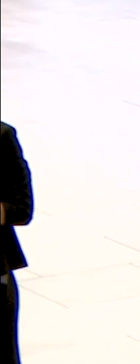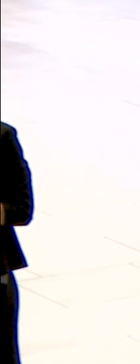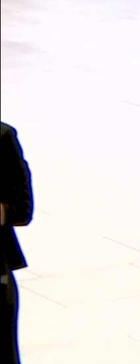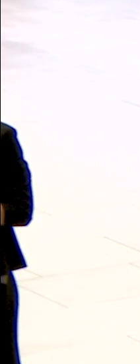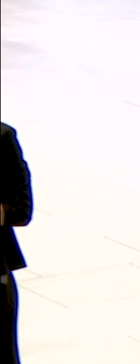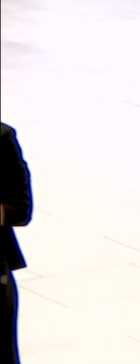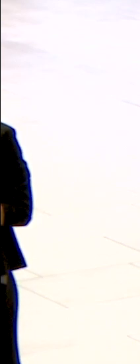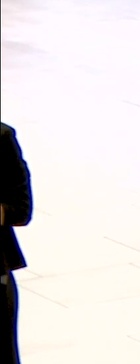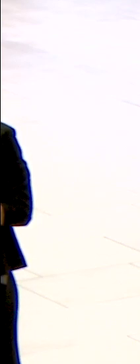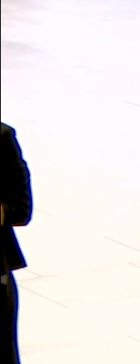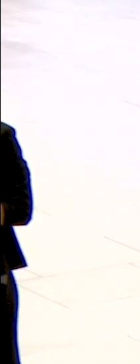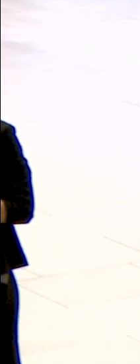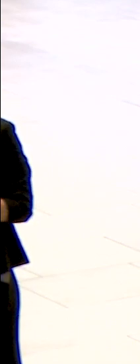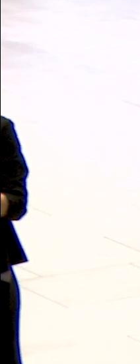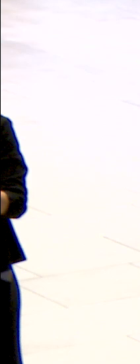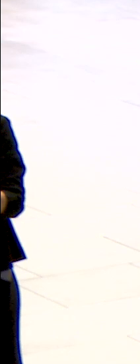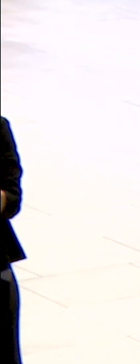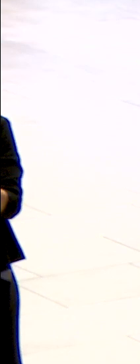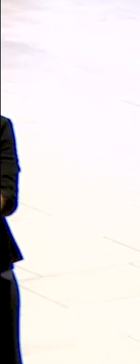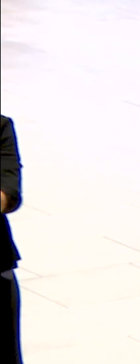Hold on. We're trying.